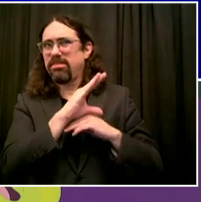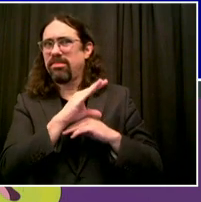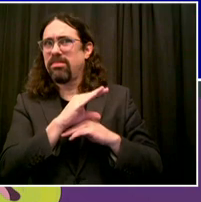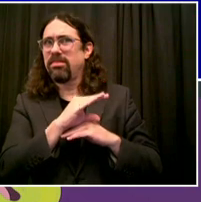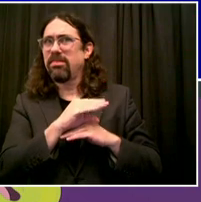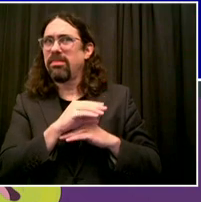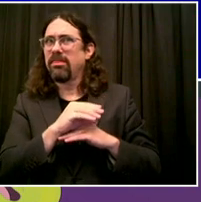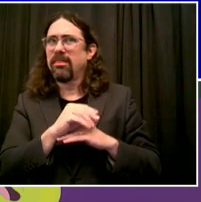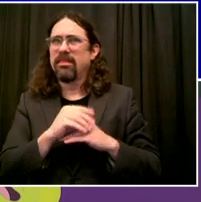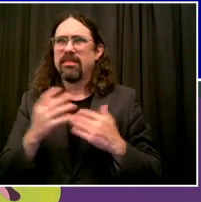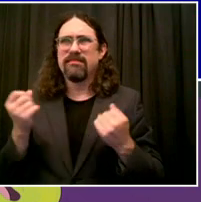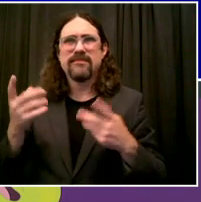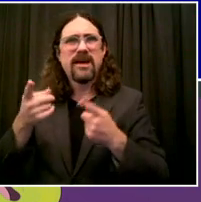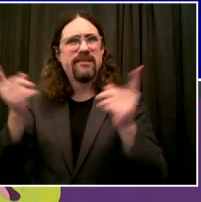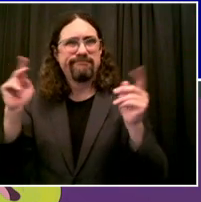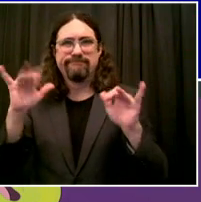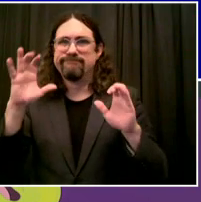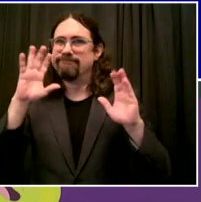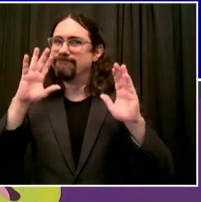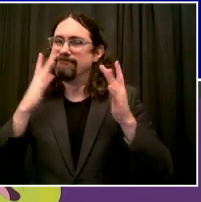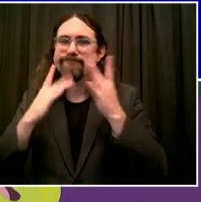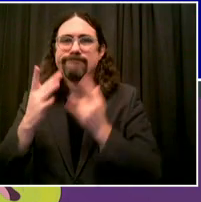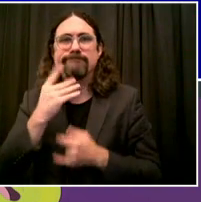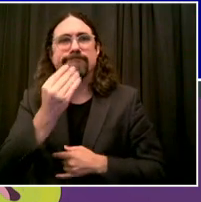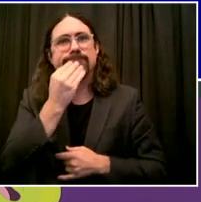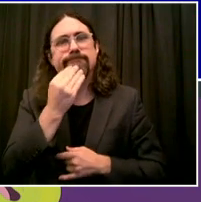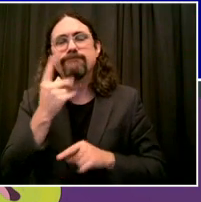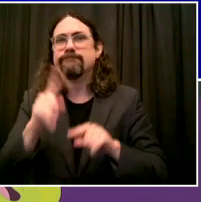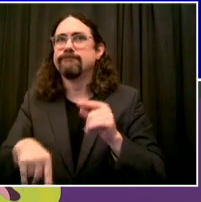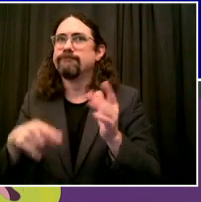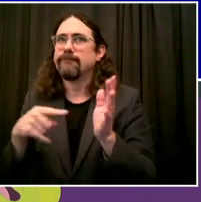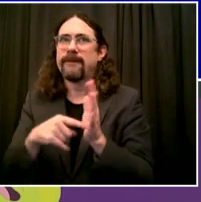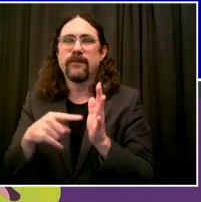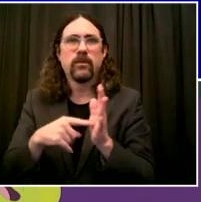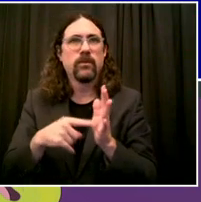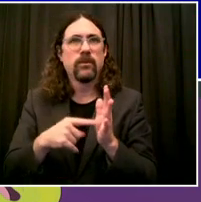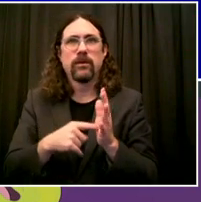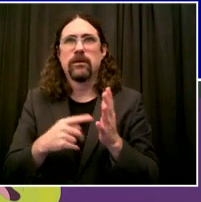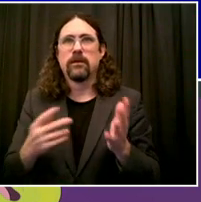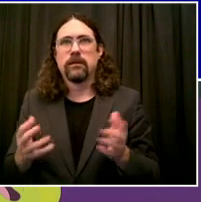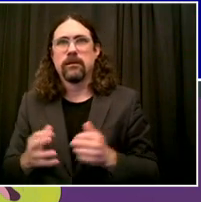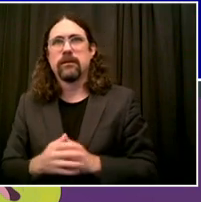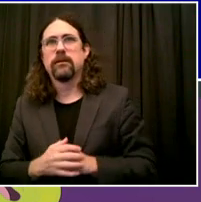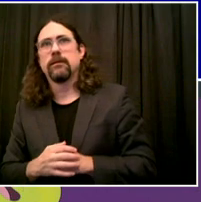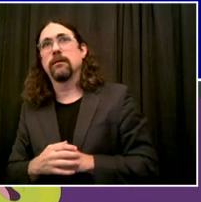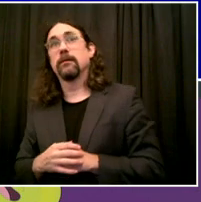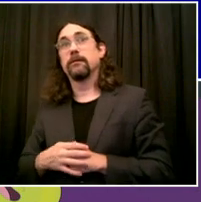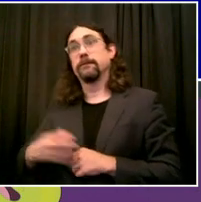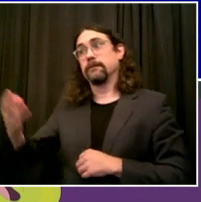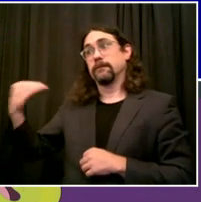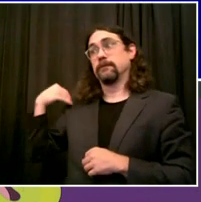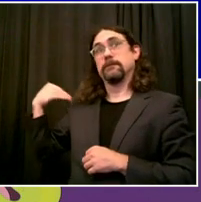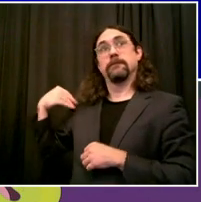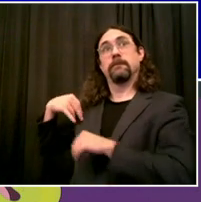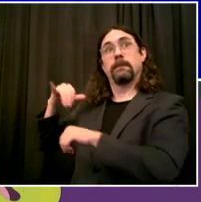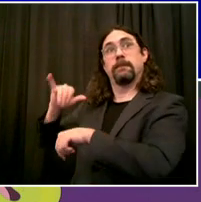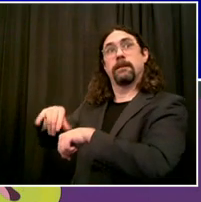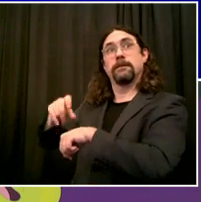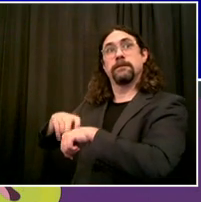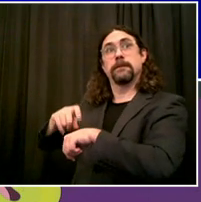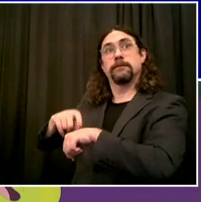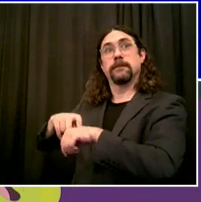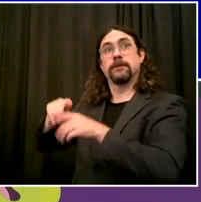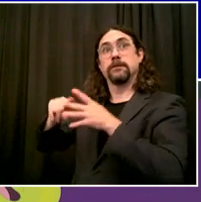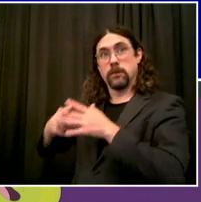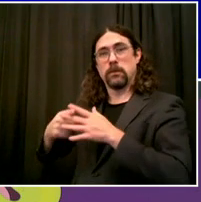meal? So what we've said from the beginning is, we're going to go right at that with everything we got. The City of New York to make sure that anyone who needs food gets